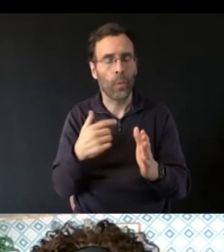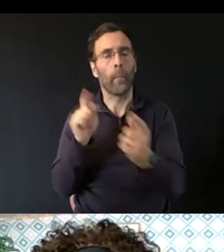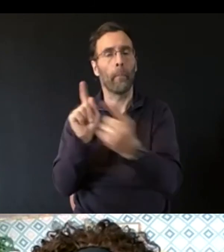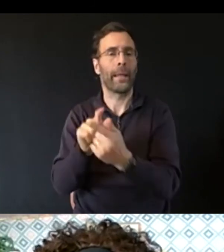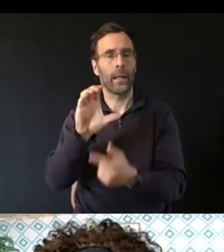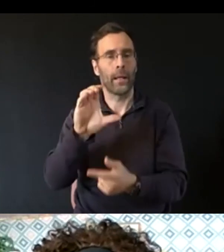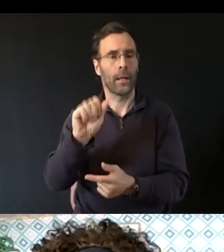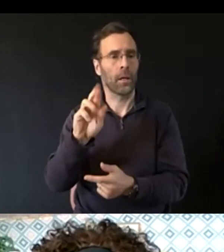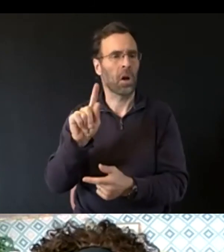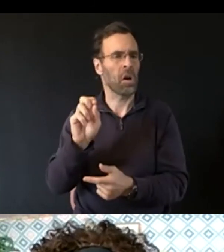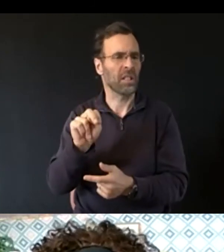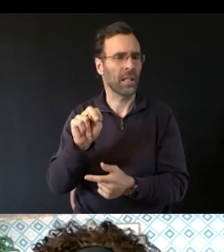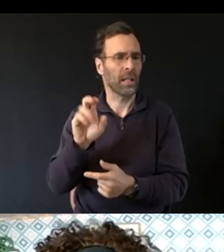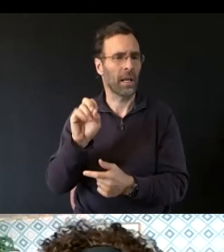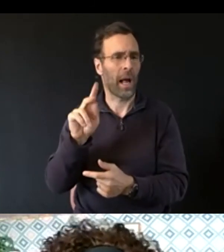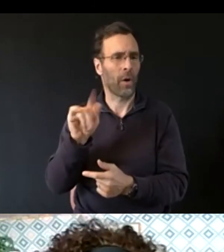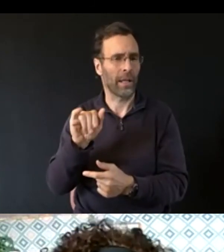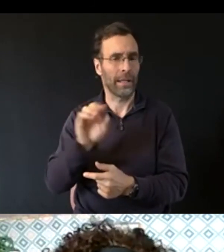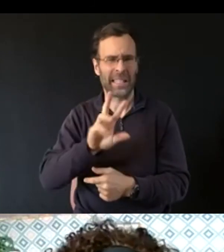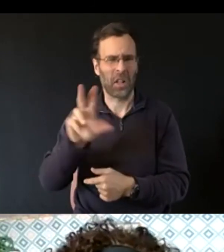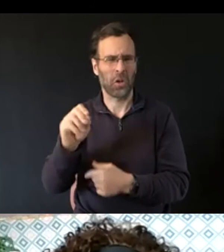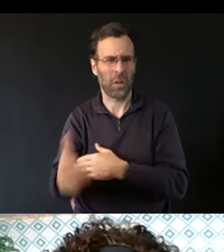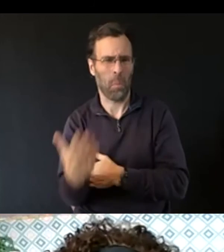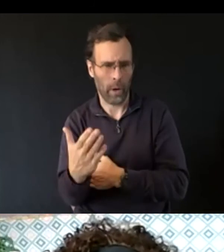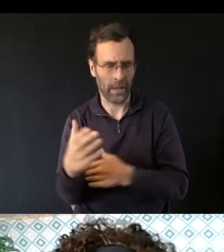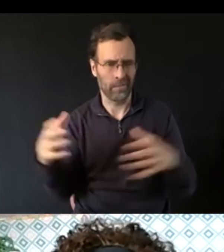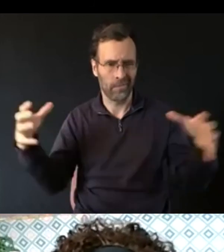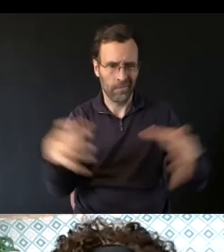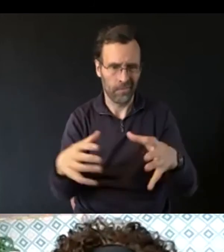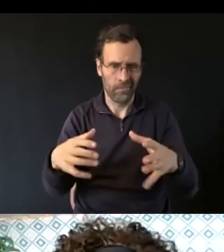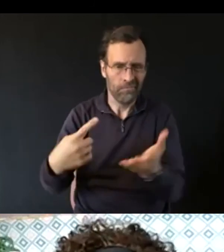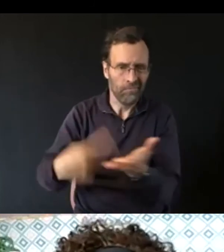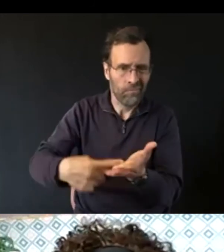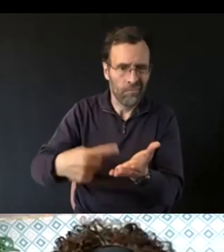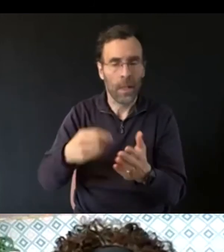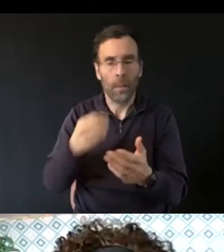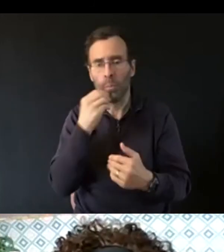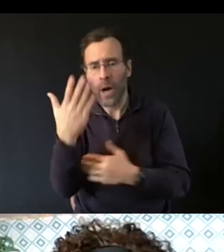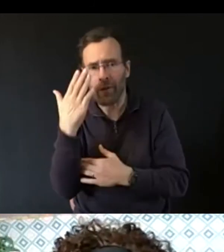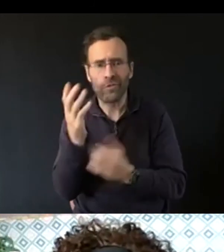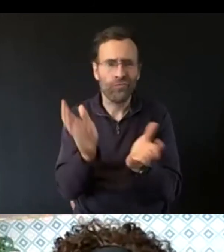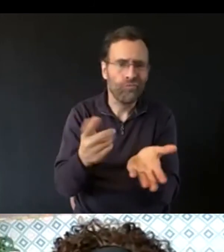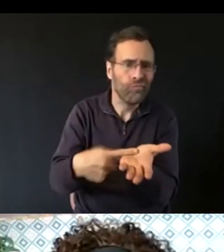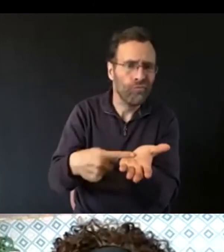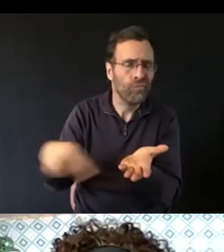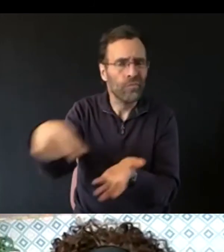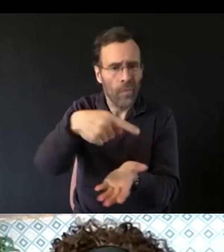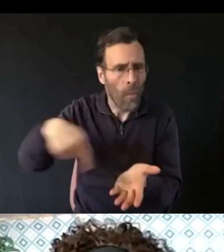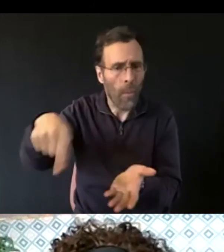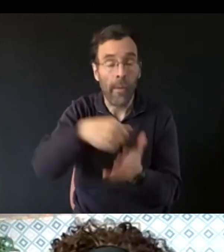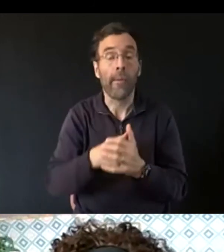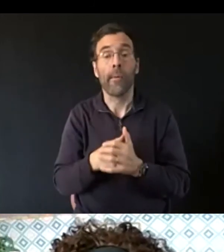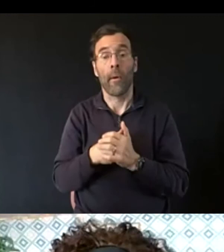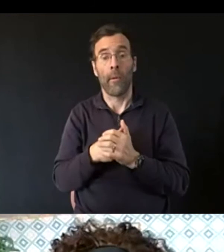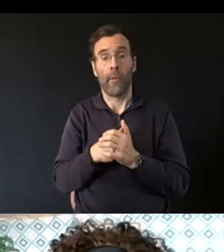County 6:30 in the morning just to have breakfast and talk about things. So anyway,